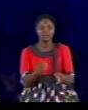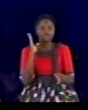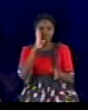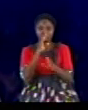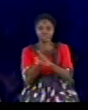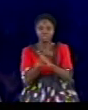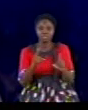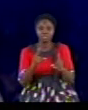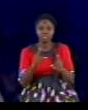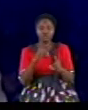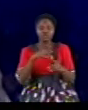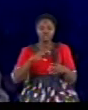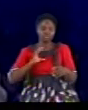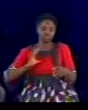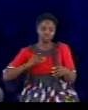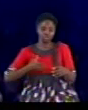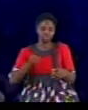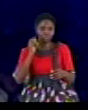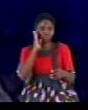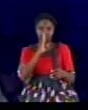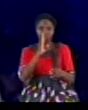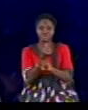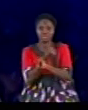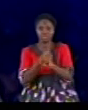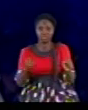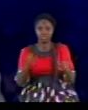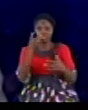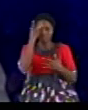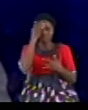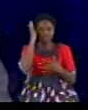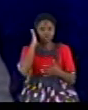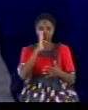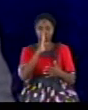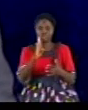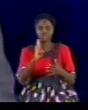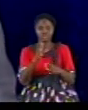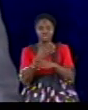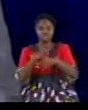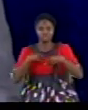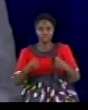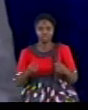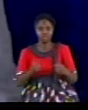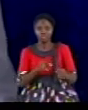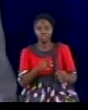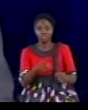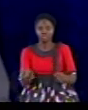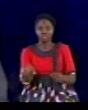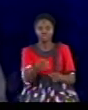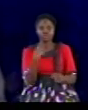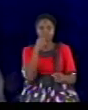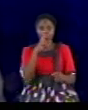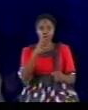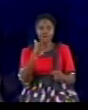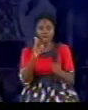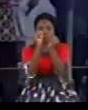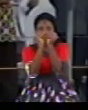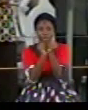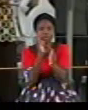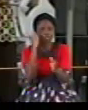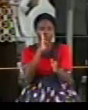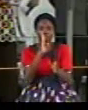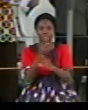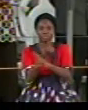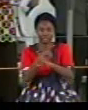will be healed. Amen. The bound, those who are bound, they will be delivered. Amen. Raise up your voice and pray and tell the Lord